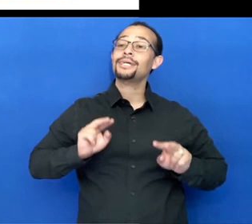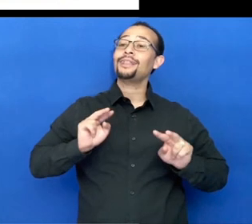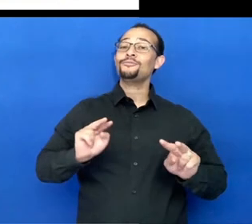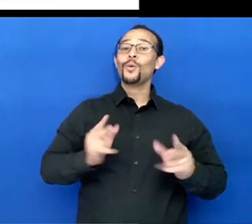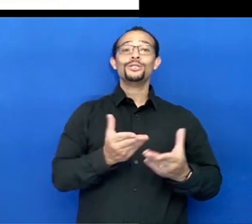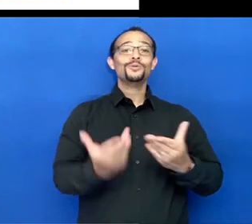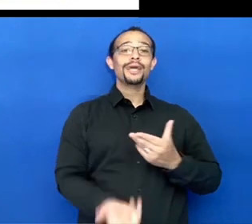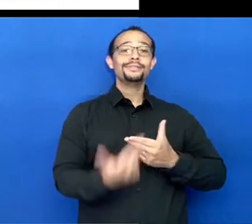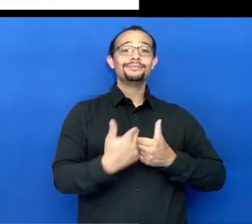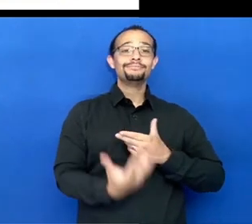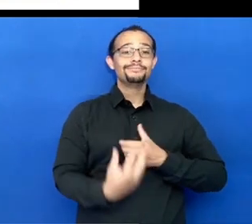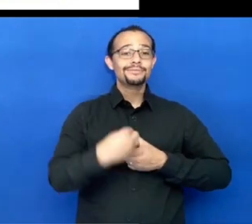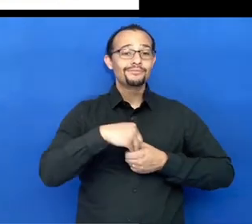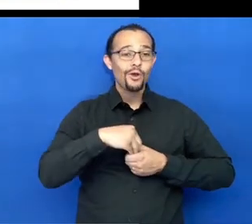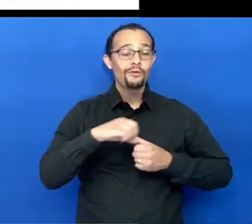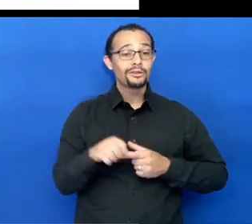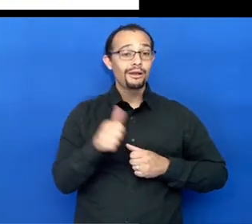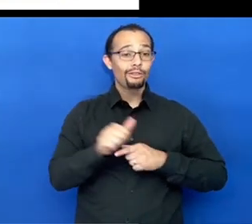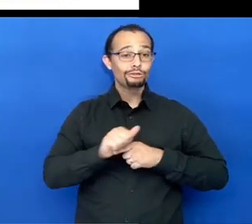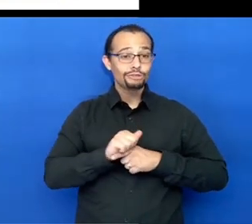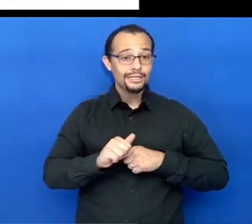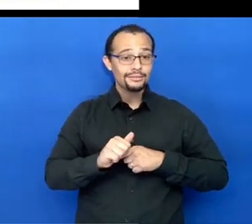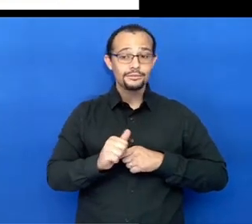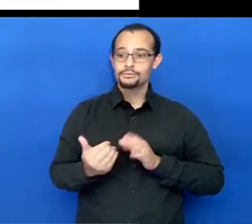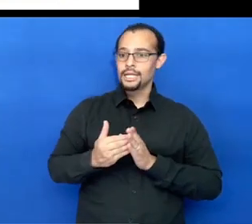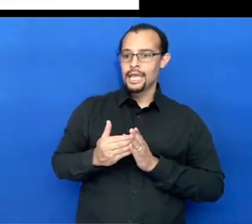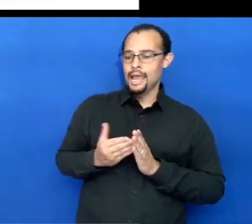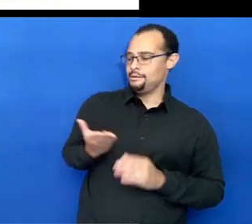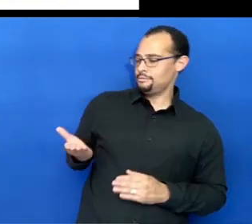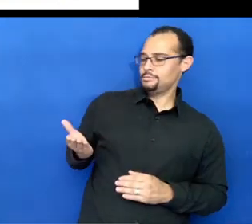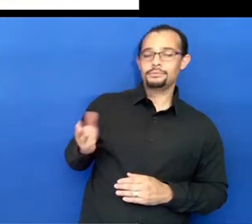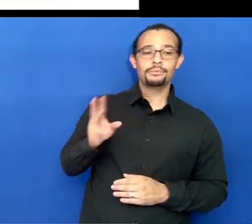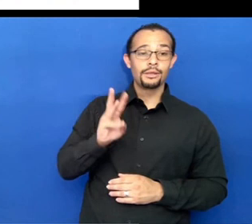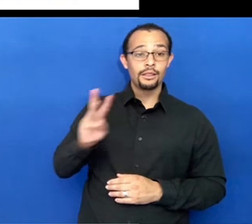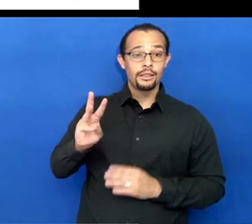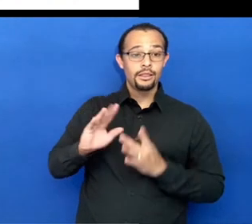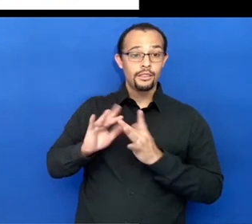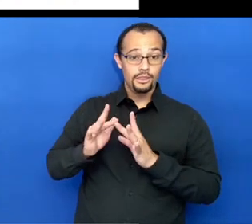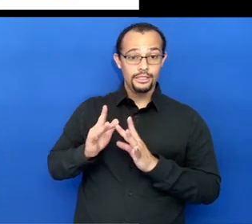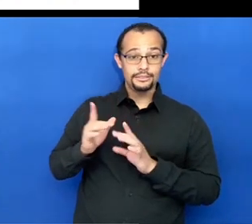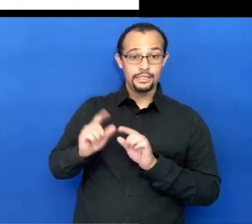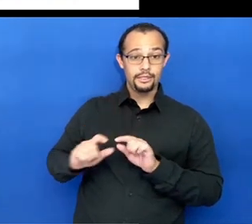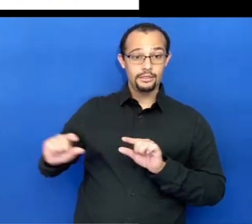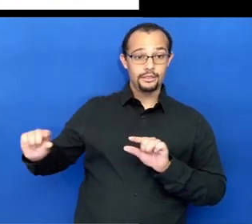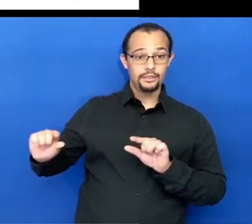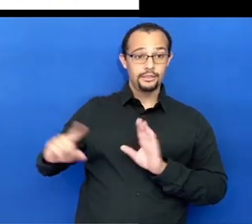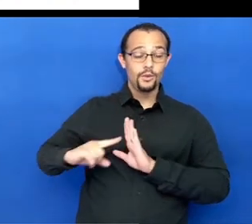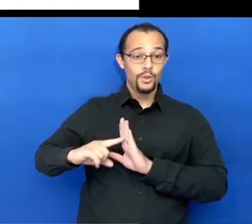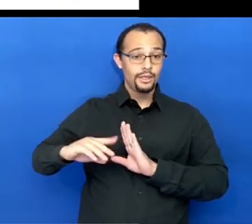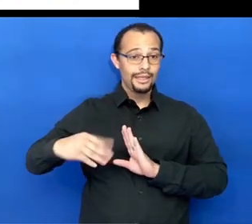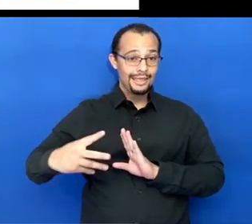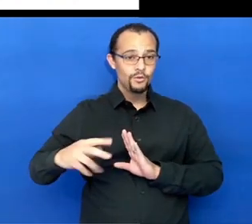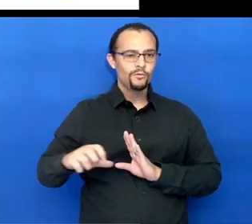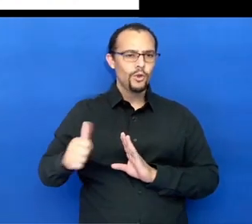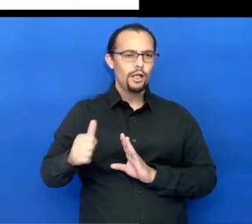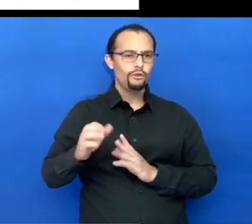pandemic. We look forward to having your participation in other trainings. And again, please reference the link